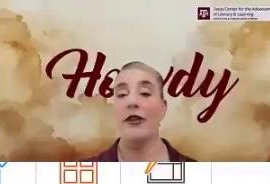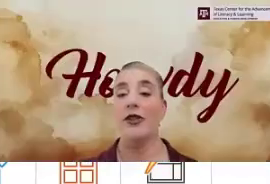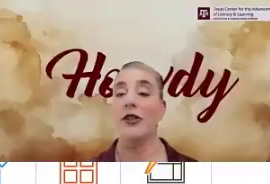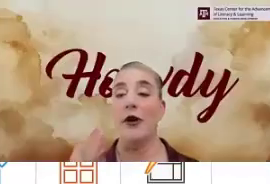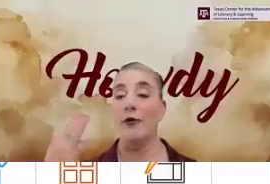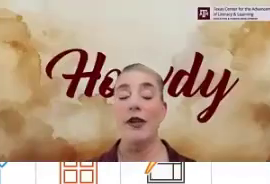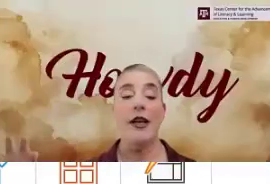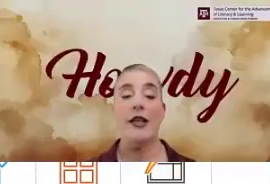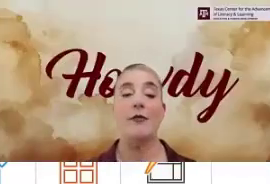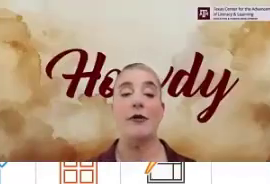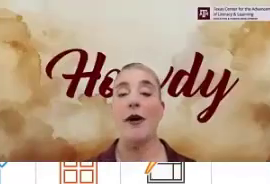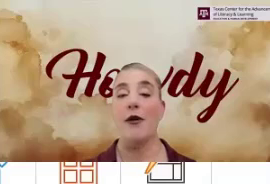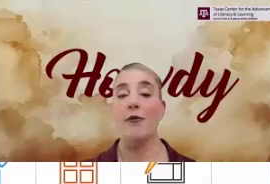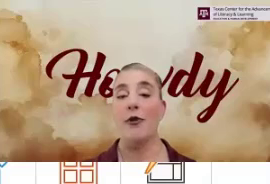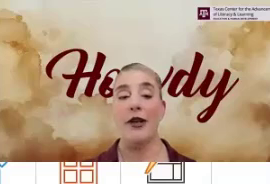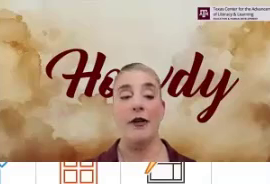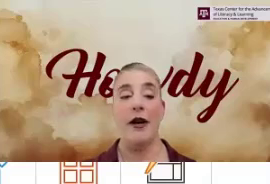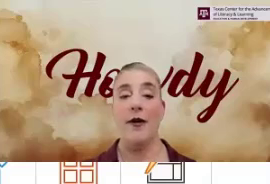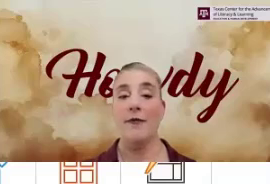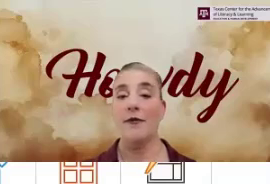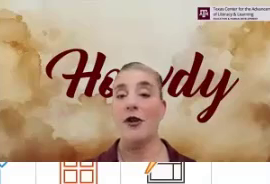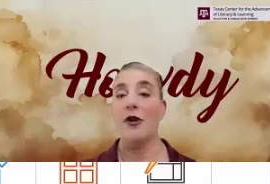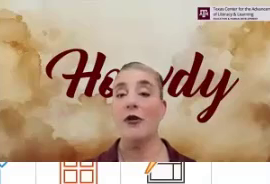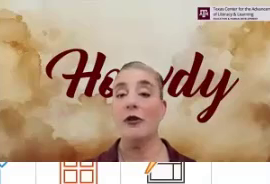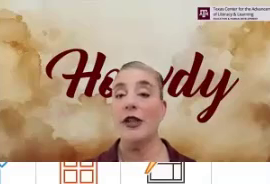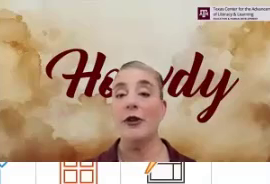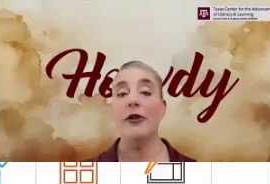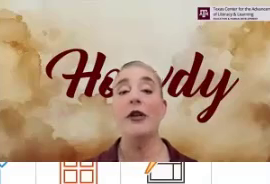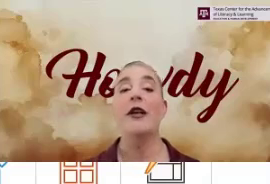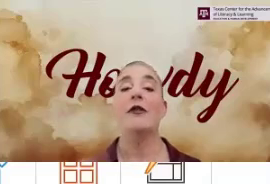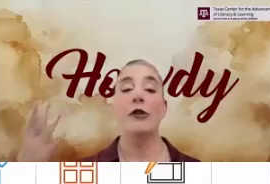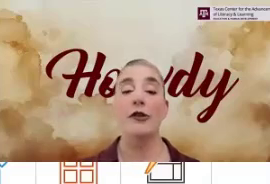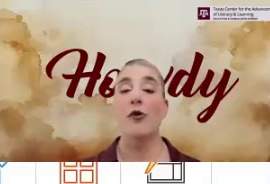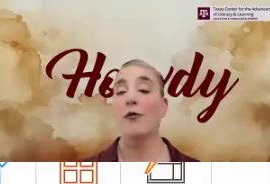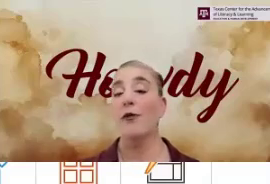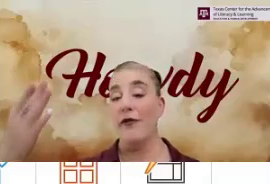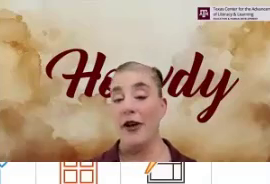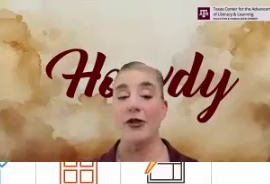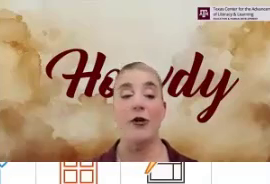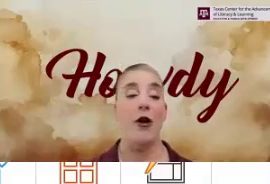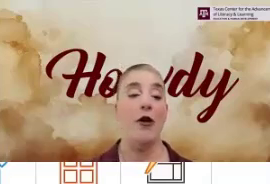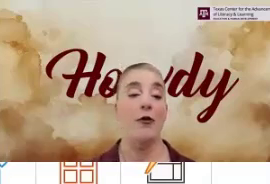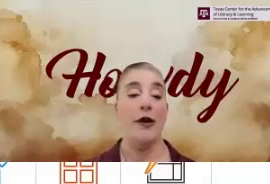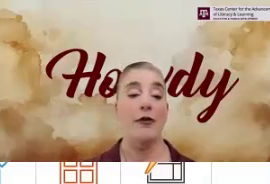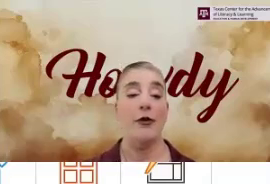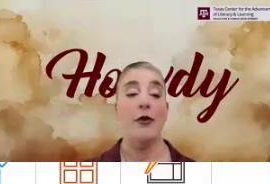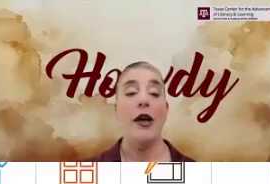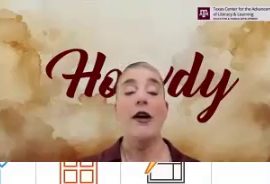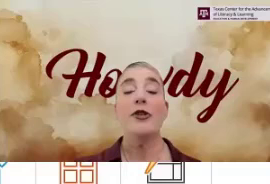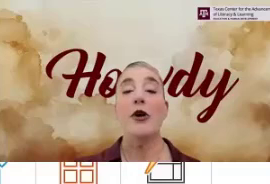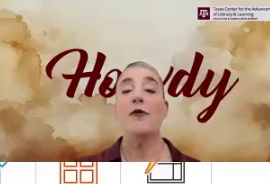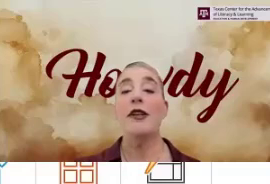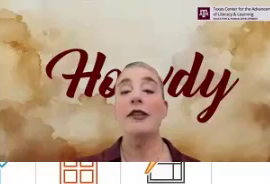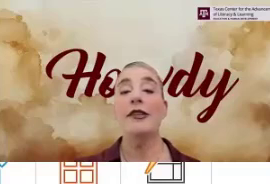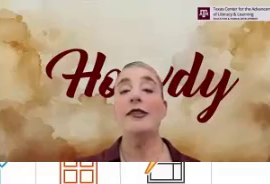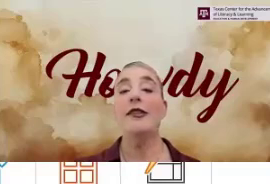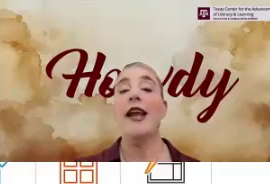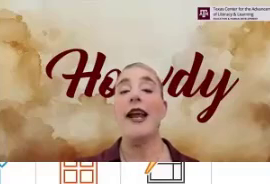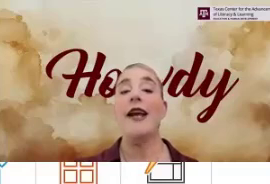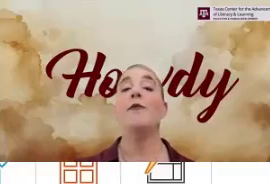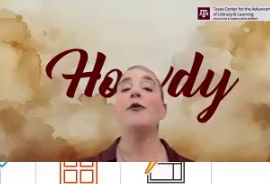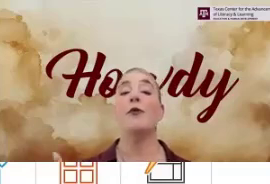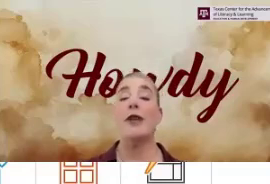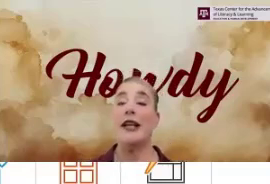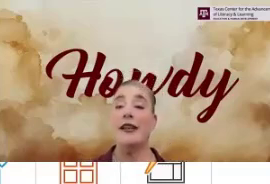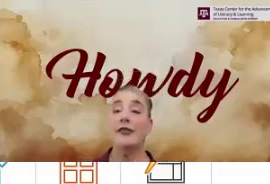recommendation there that just helps keep the PowerPoint, cleaner, looks more professional all the way through. So this is